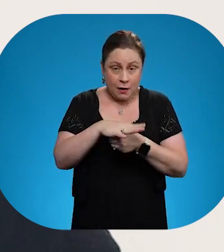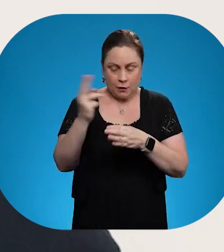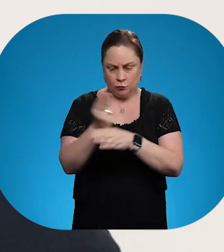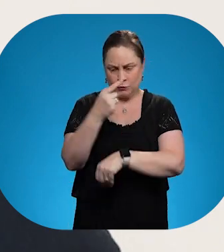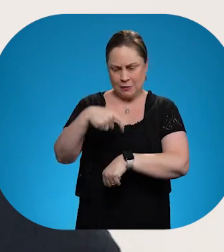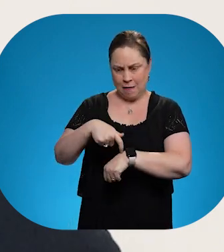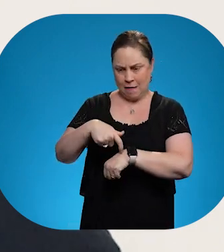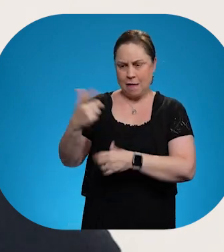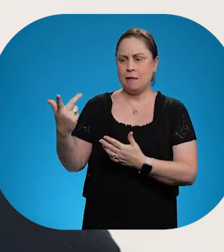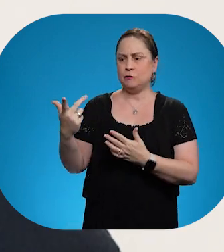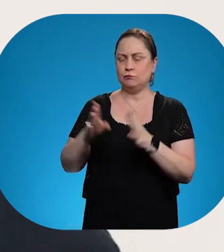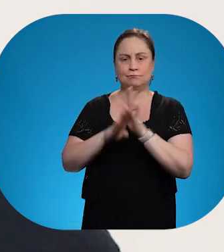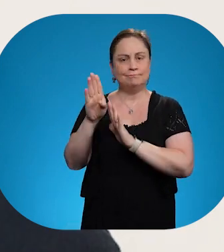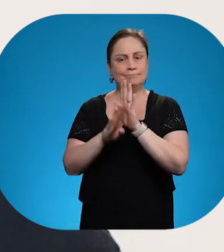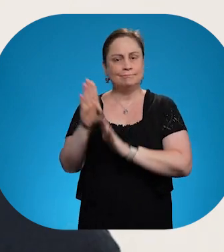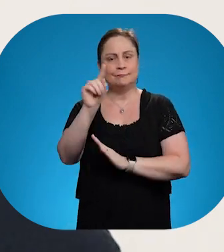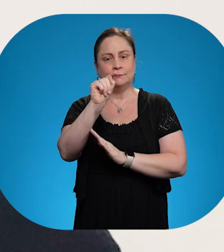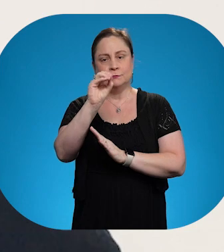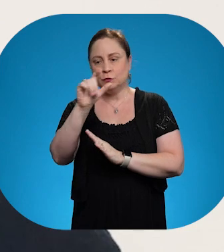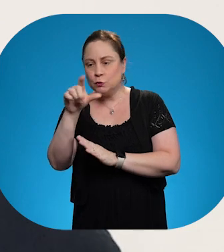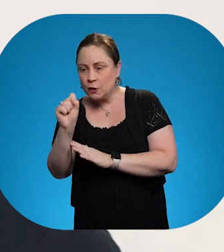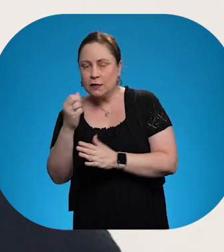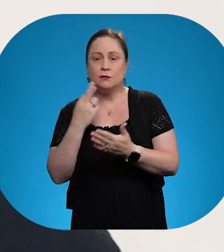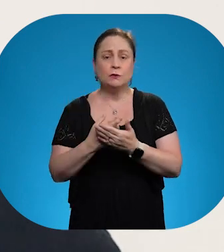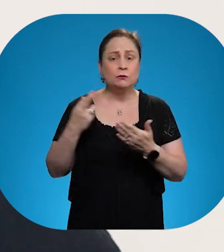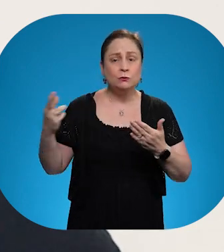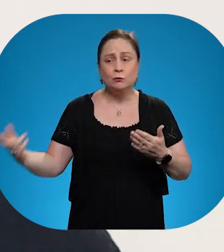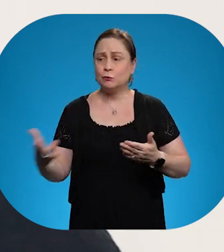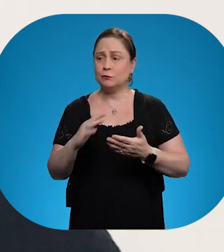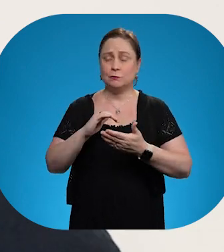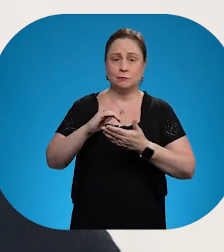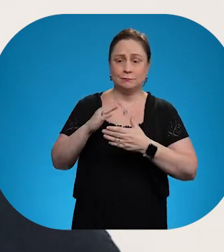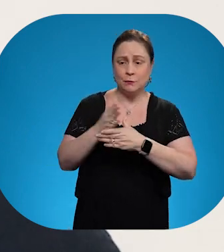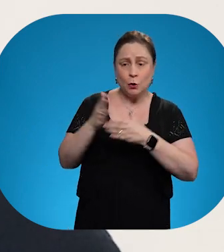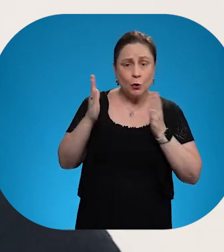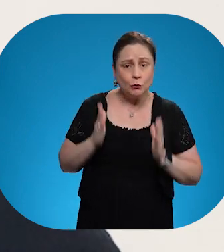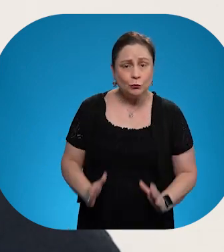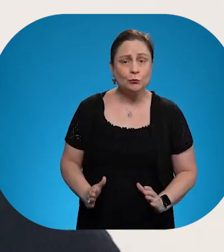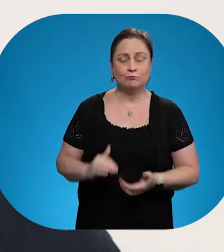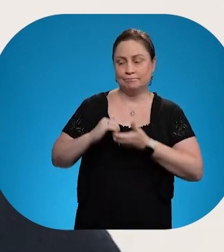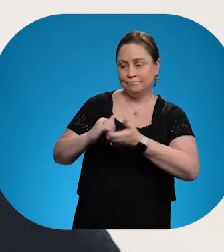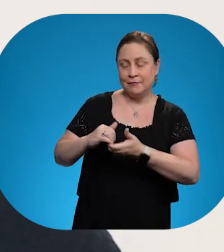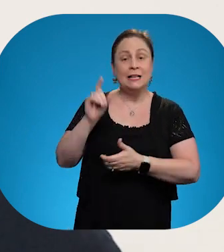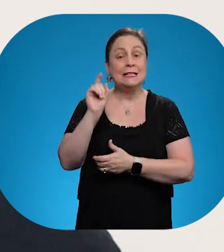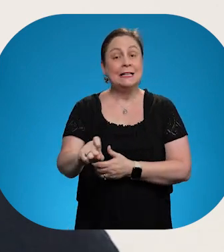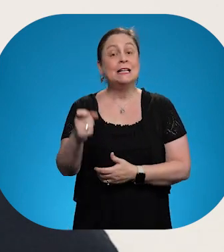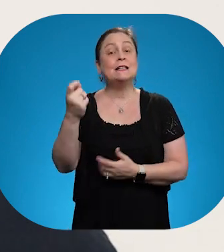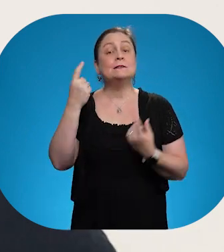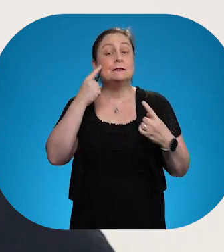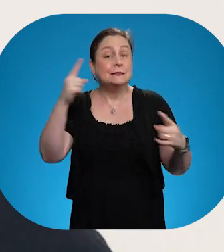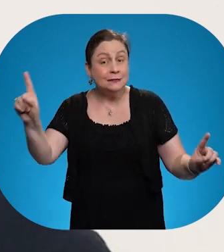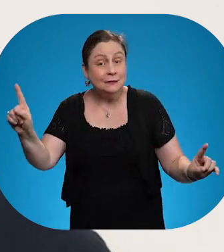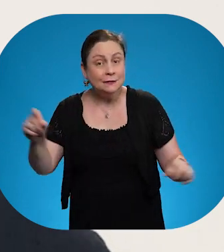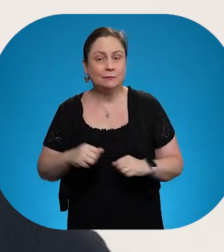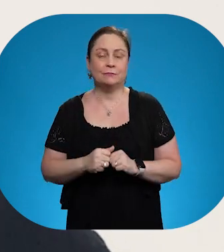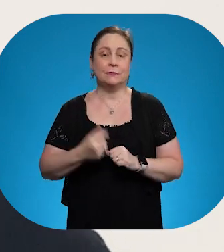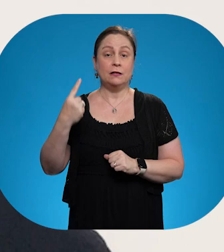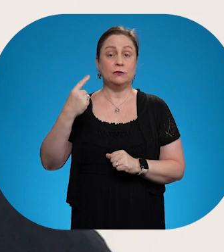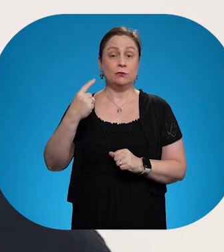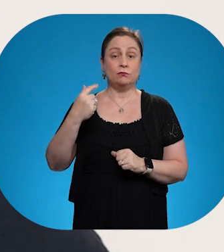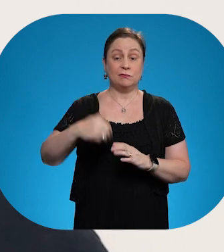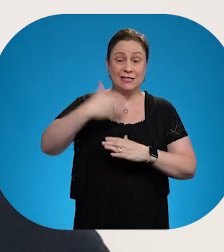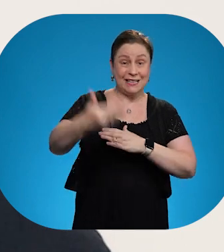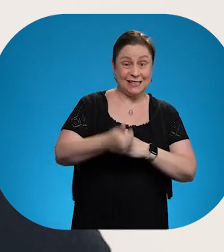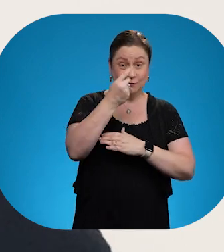and resources and knowledge and partnerships that you will need to be successful. To that end, we'll be offering a number of trainings over the